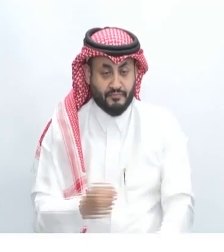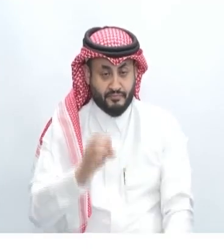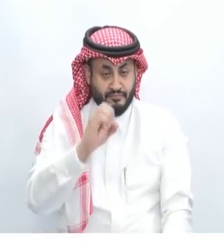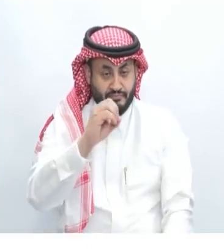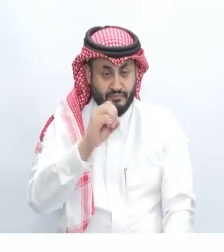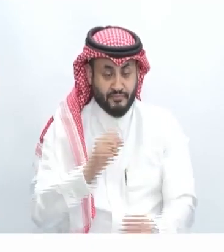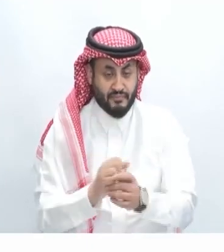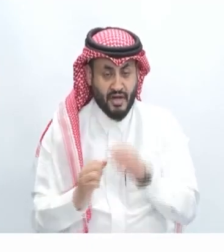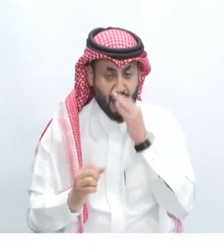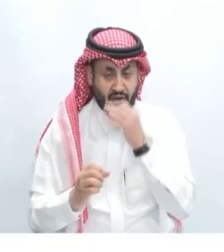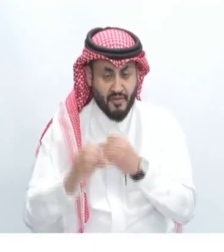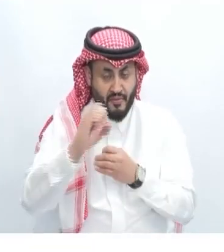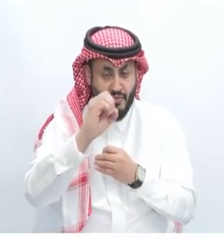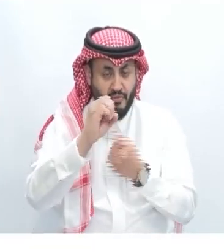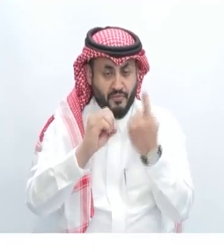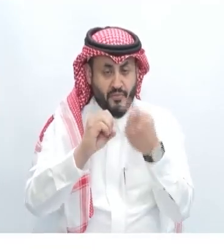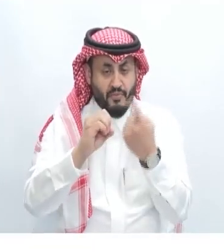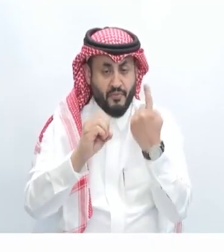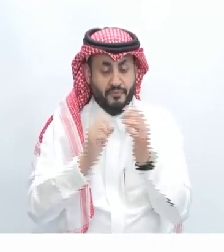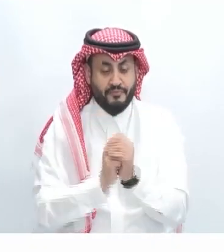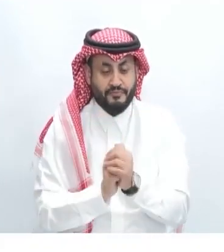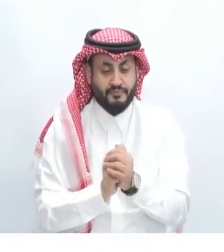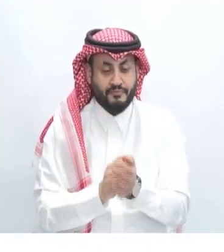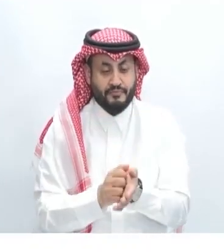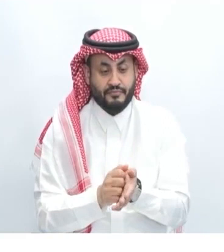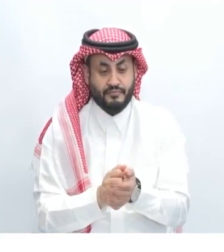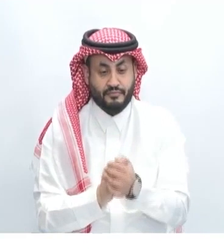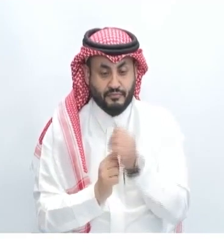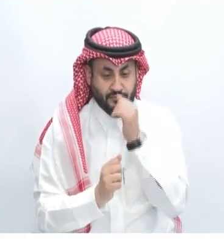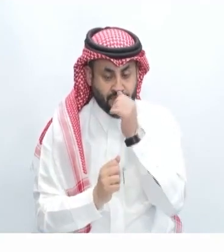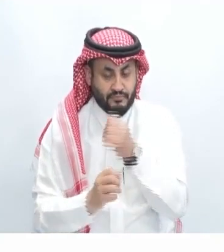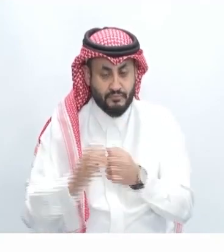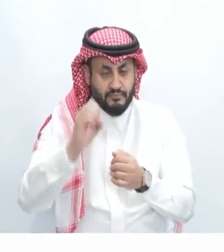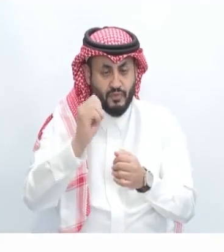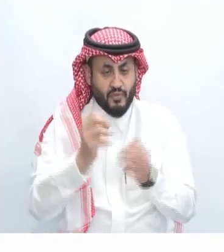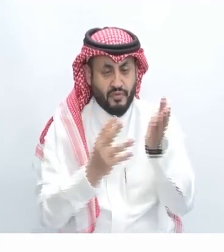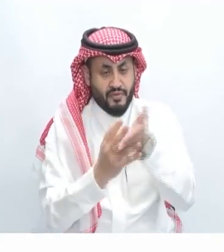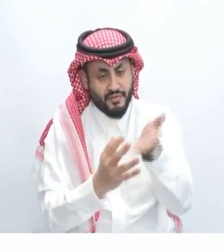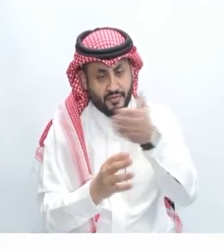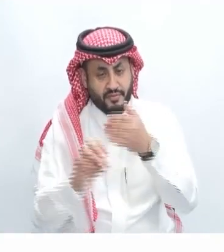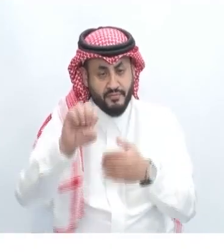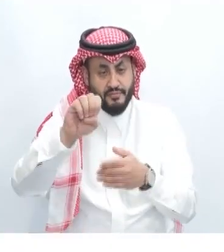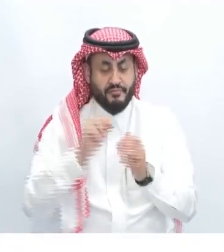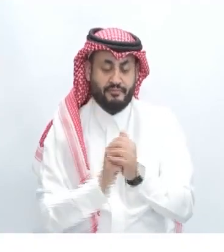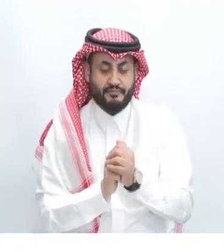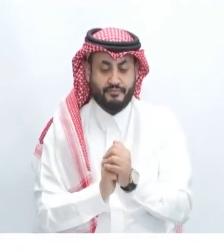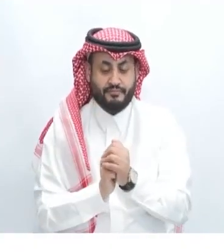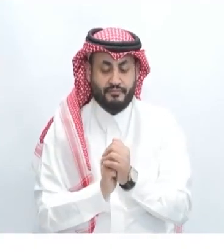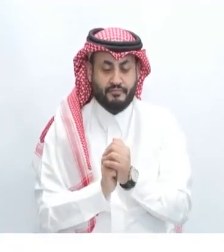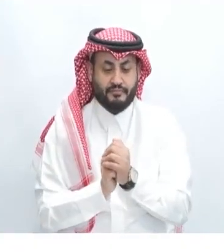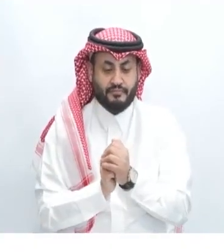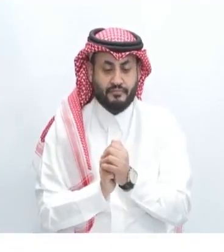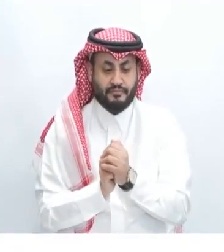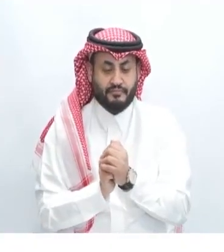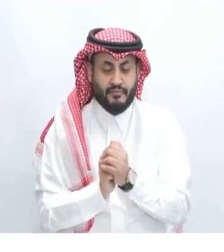a sound with one O letter, and also words that has O letter and E letter at the